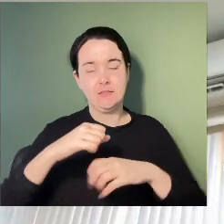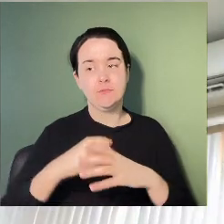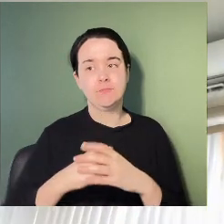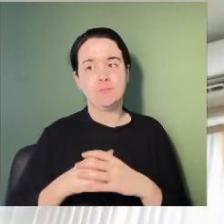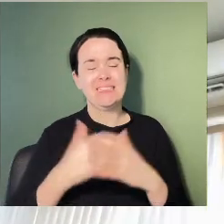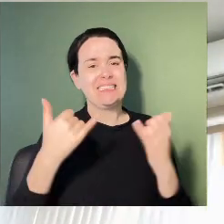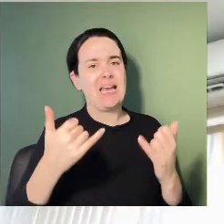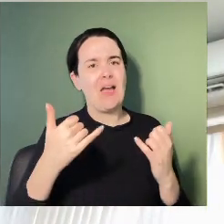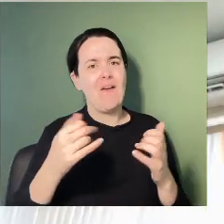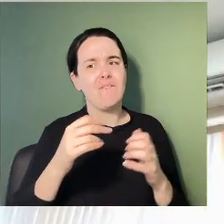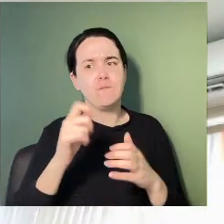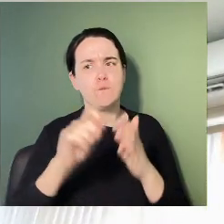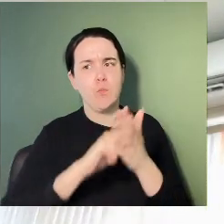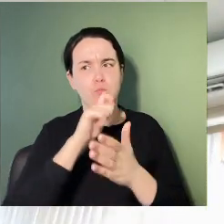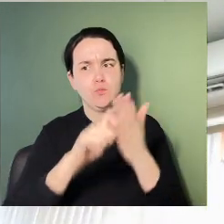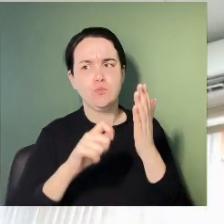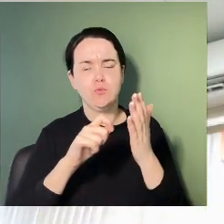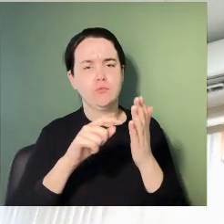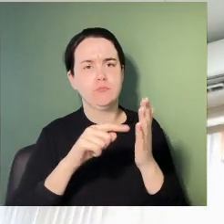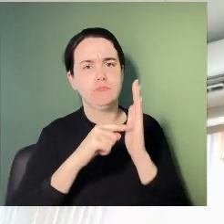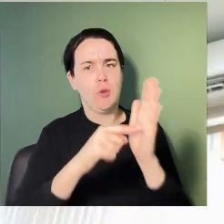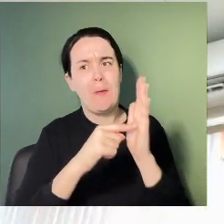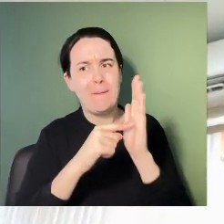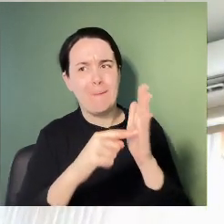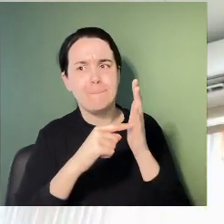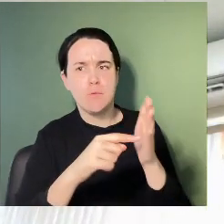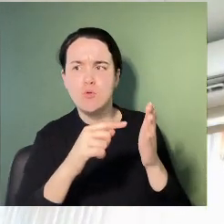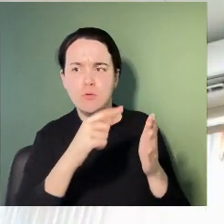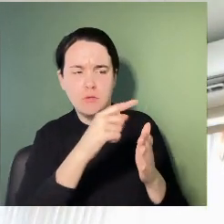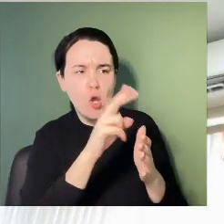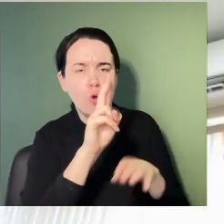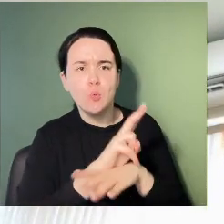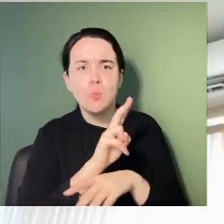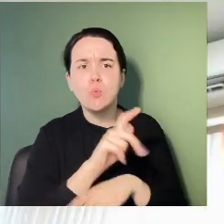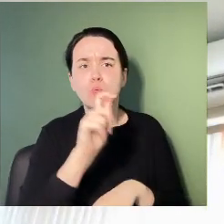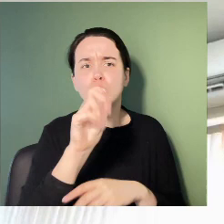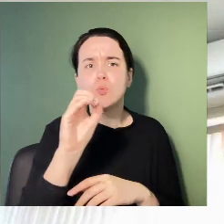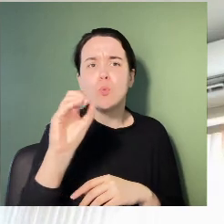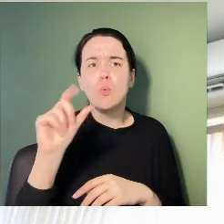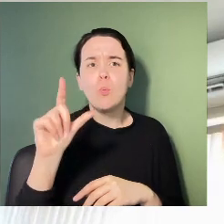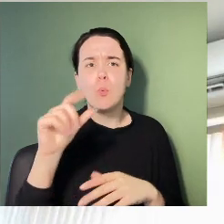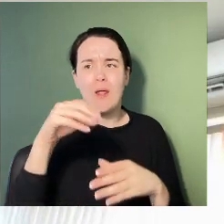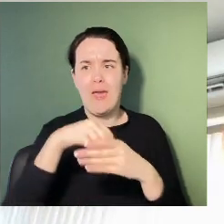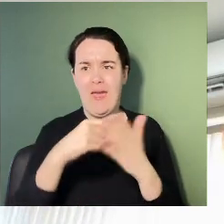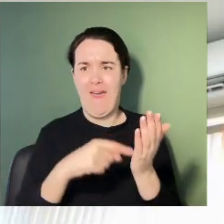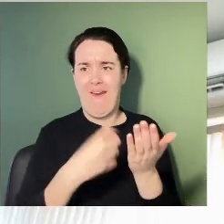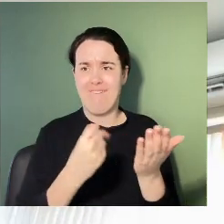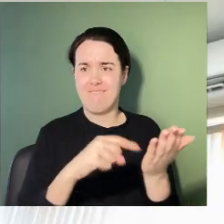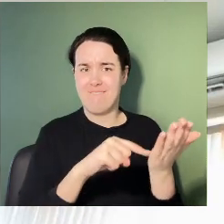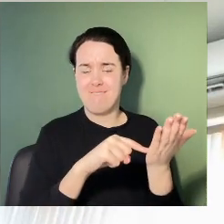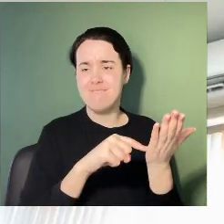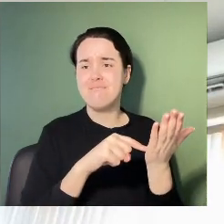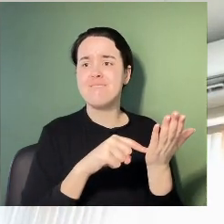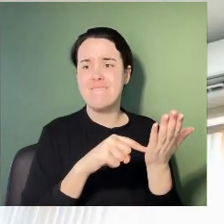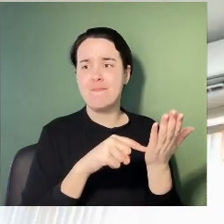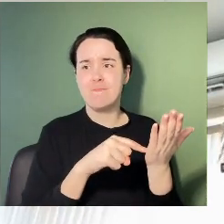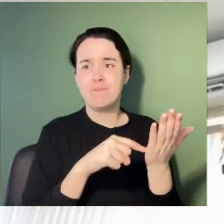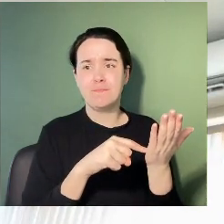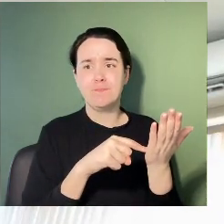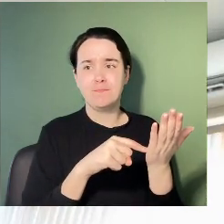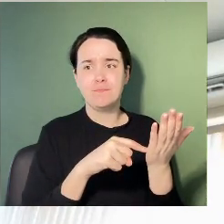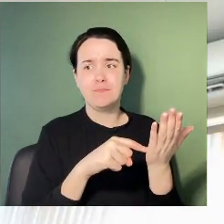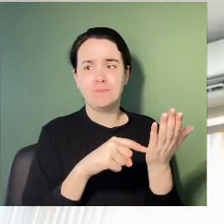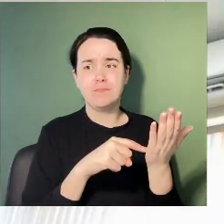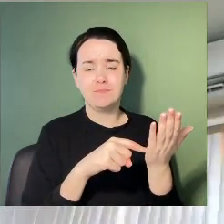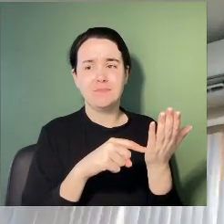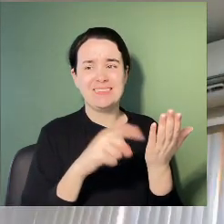for example, they are usually the tool in the hand of the political class. So that's why as technology